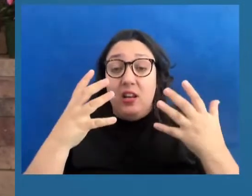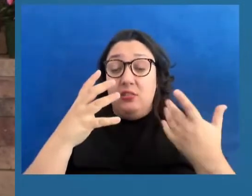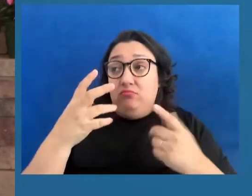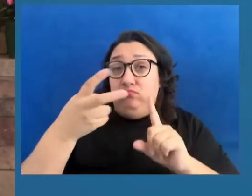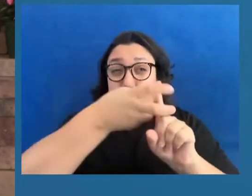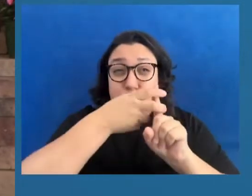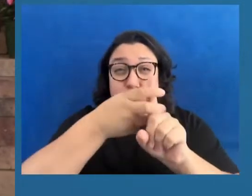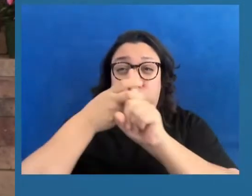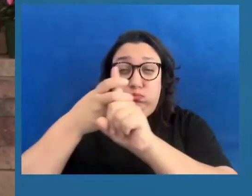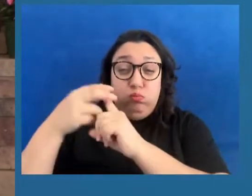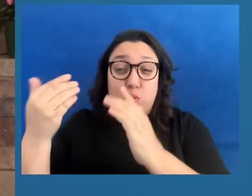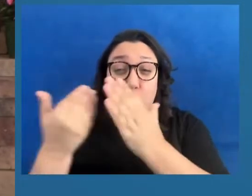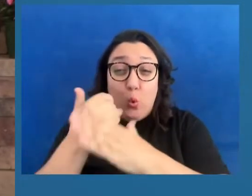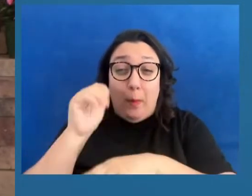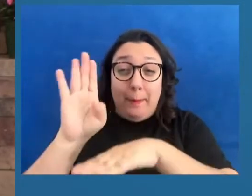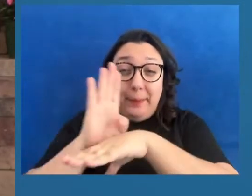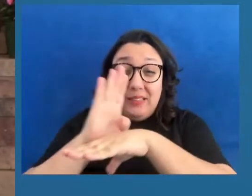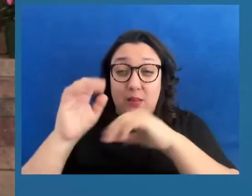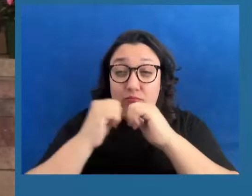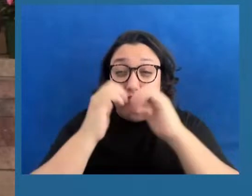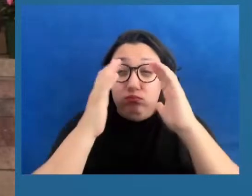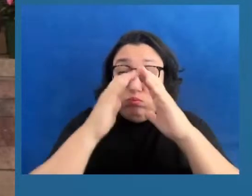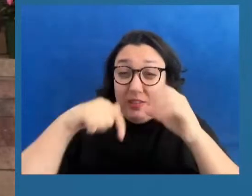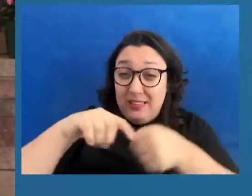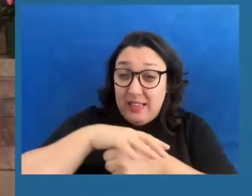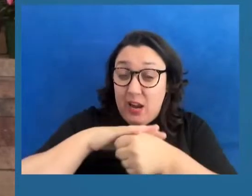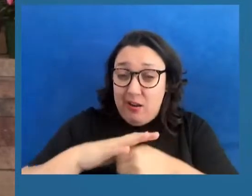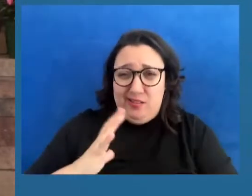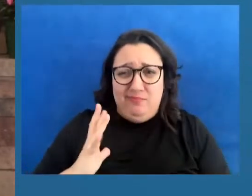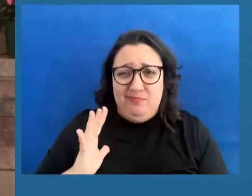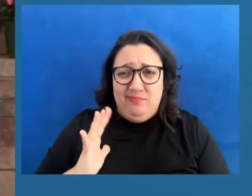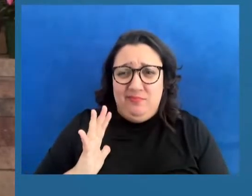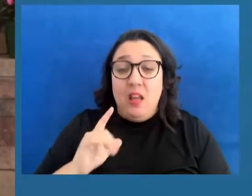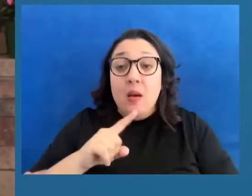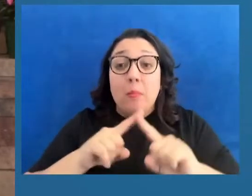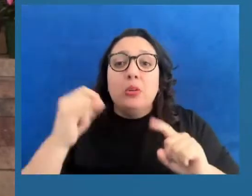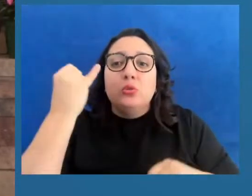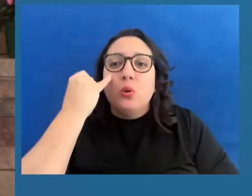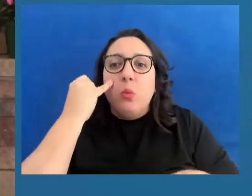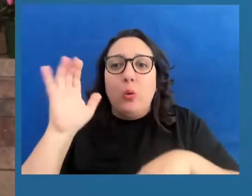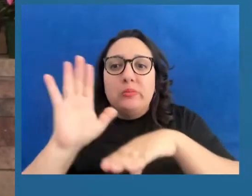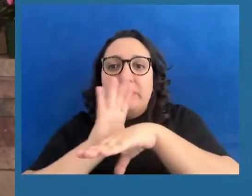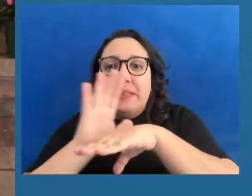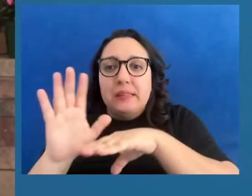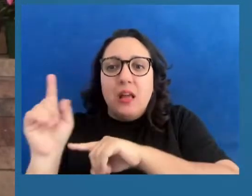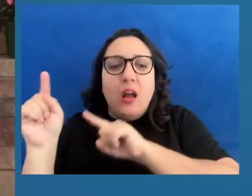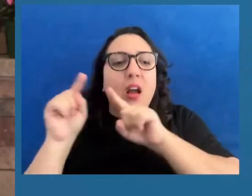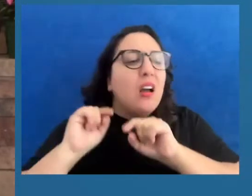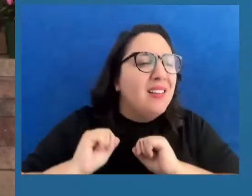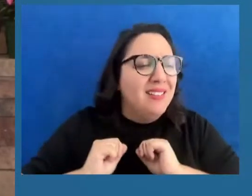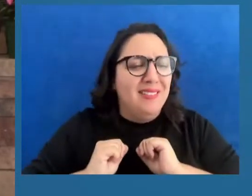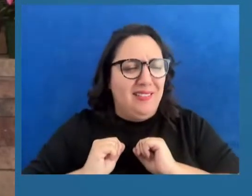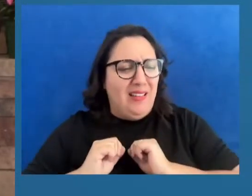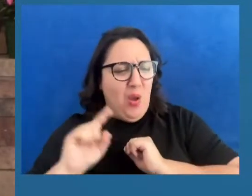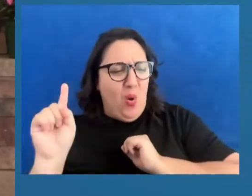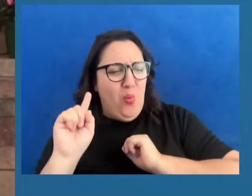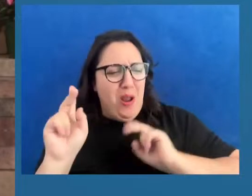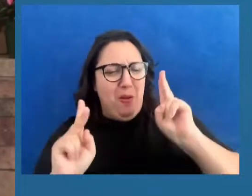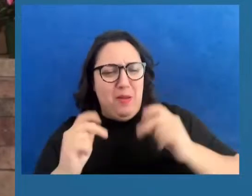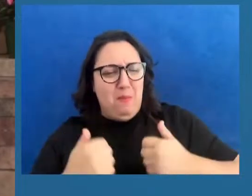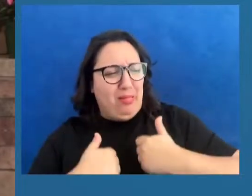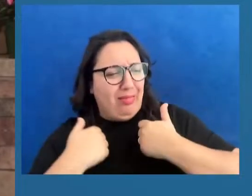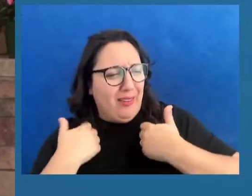region. It's a hot place to be. But if the businesses come and they say, well, where are people supposed to live? And if we can't offer the housing stock to